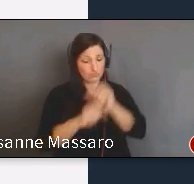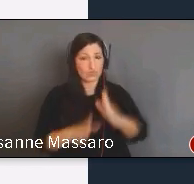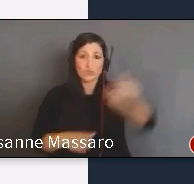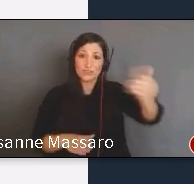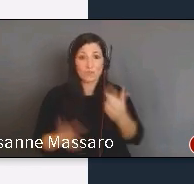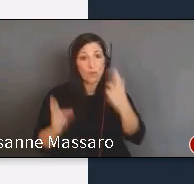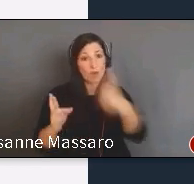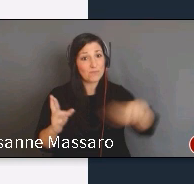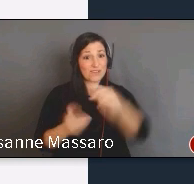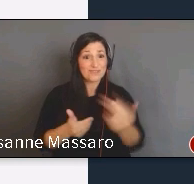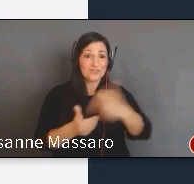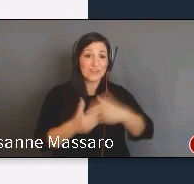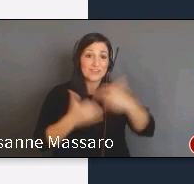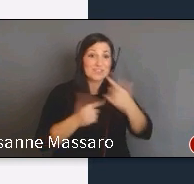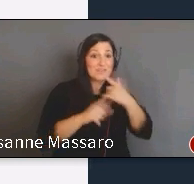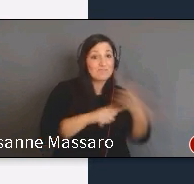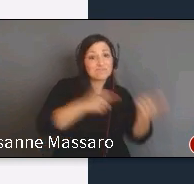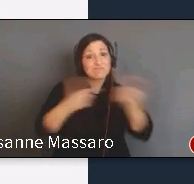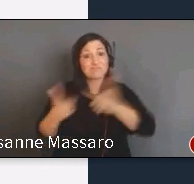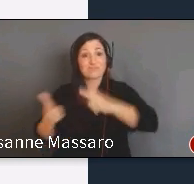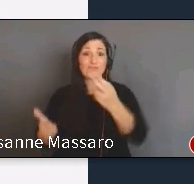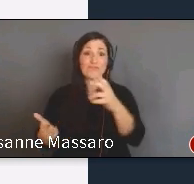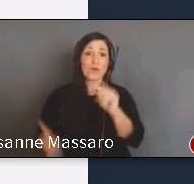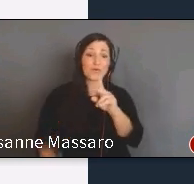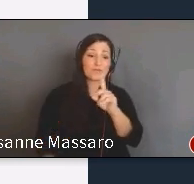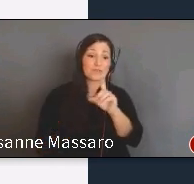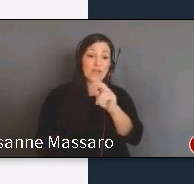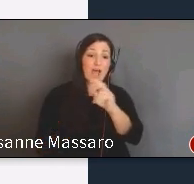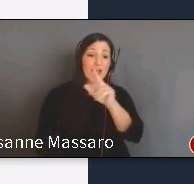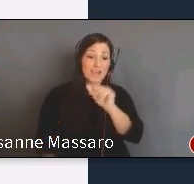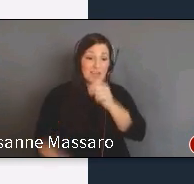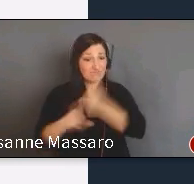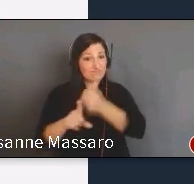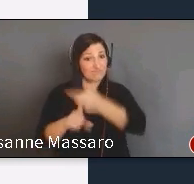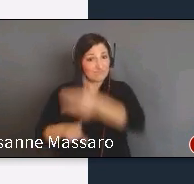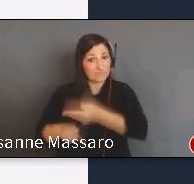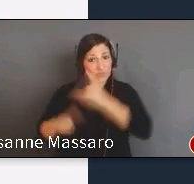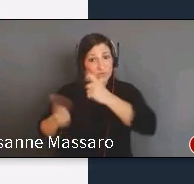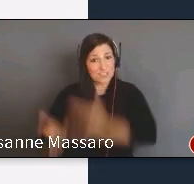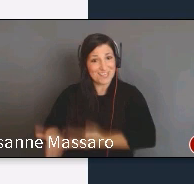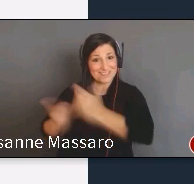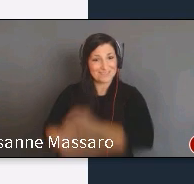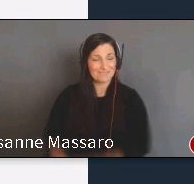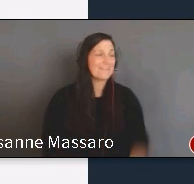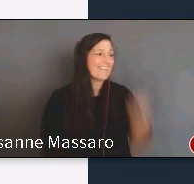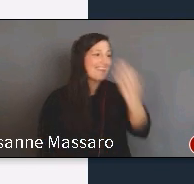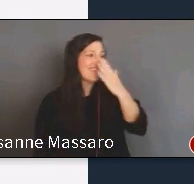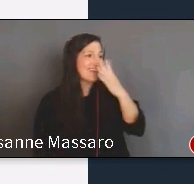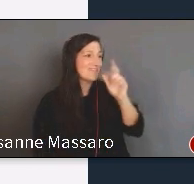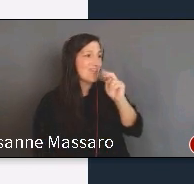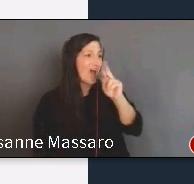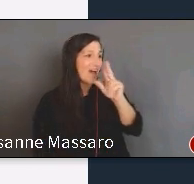further ado, I'll turn it over to our host, Deanna, to introduce herself. Thanks, Libby. So again, I'm Deanna. Me and Libby